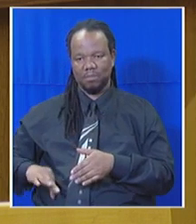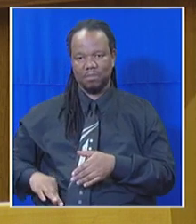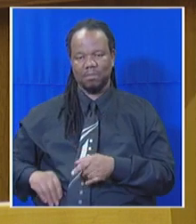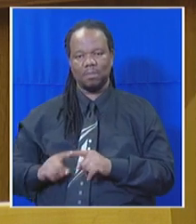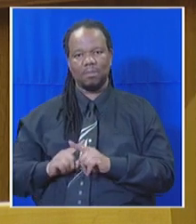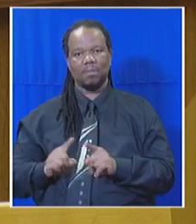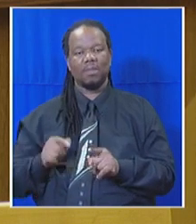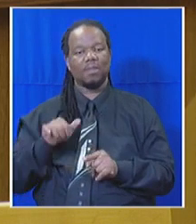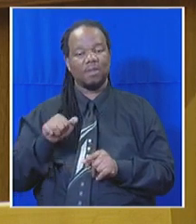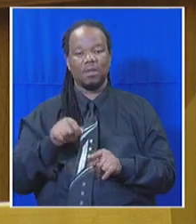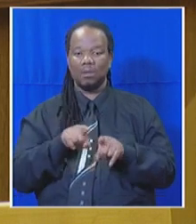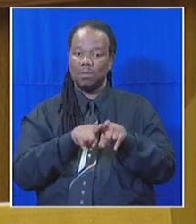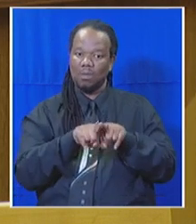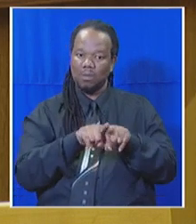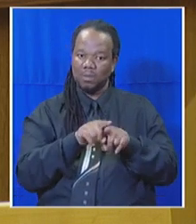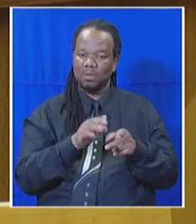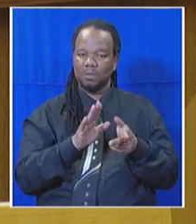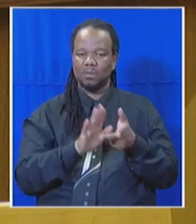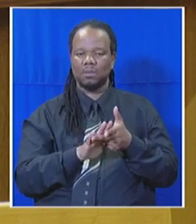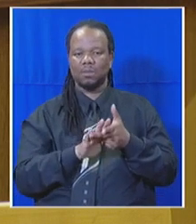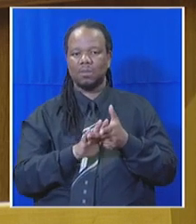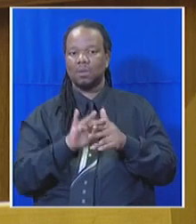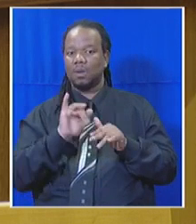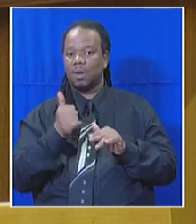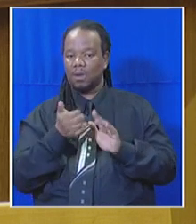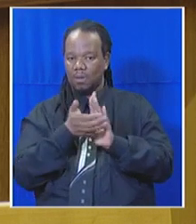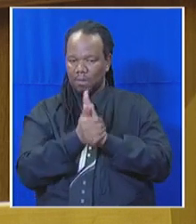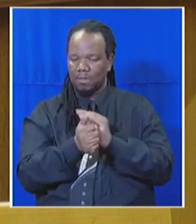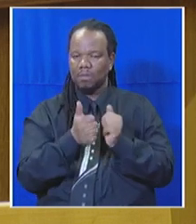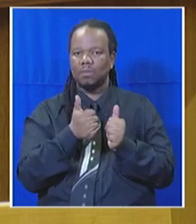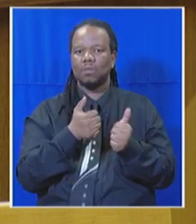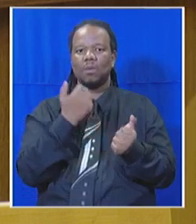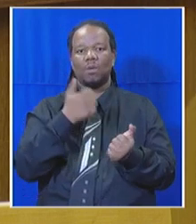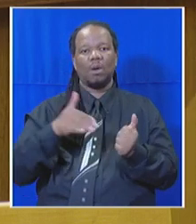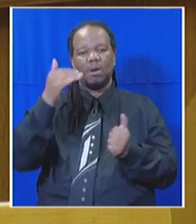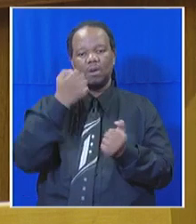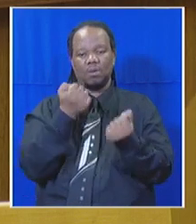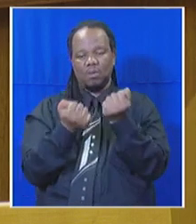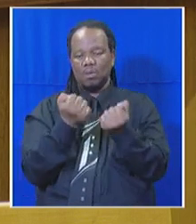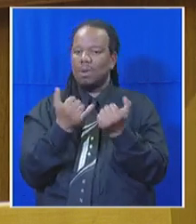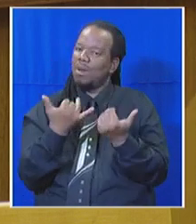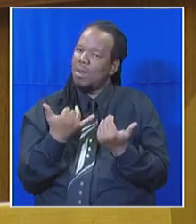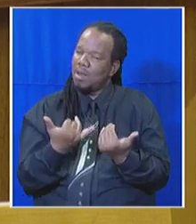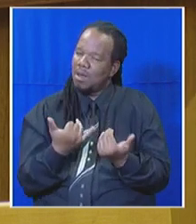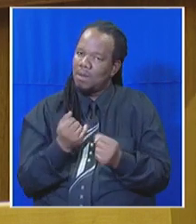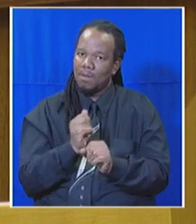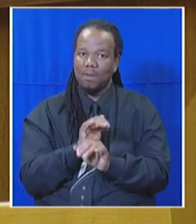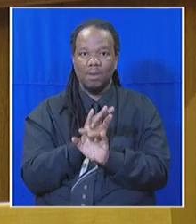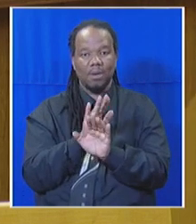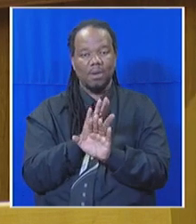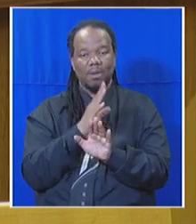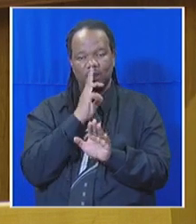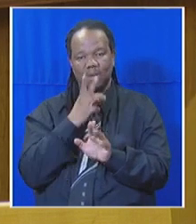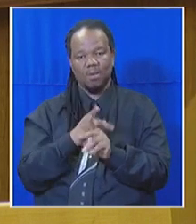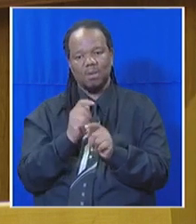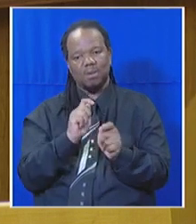jurisdictional competences of our High Court, there remains a clear need for reform and, in